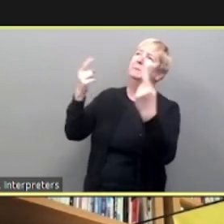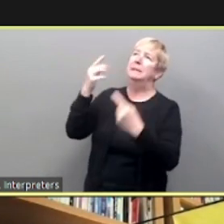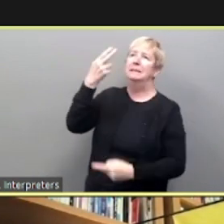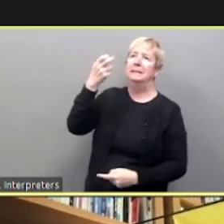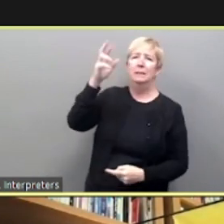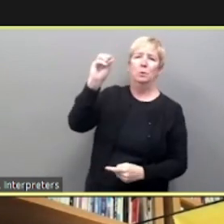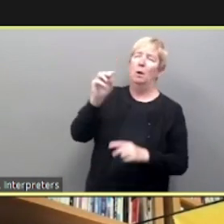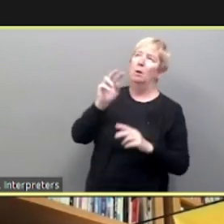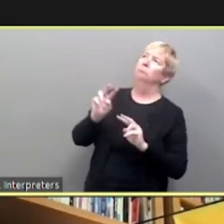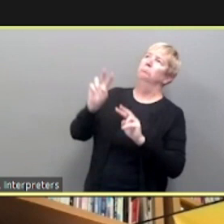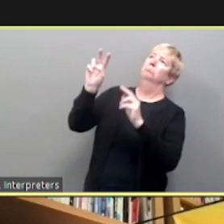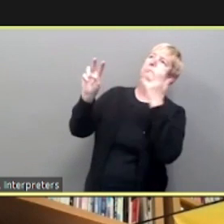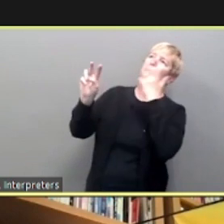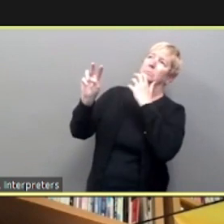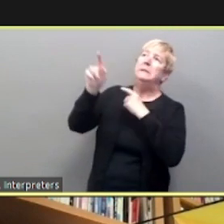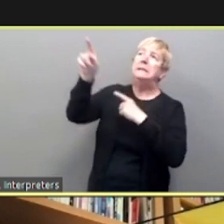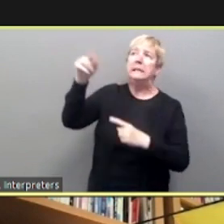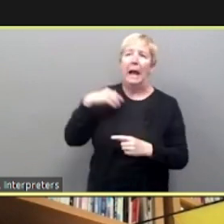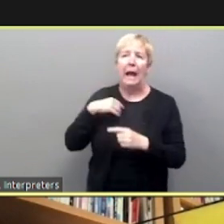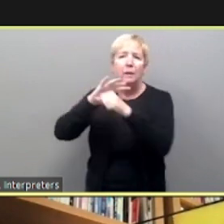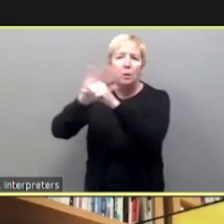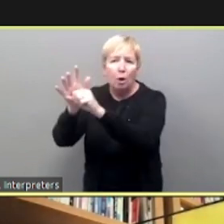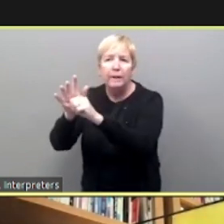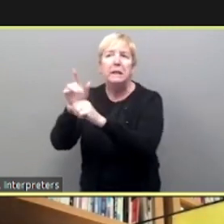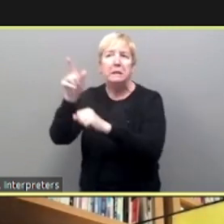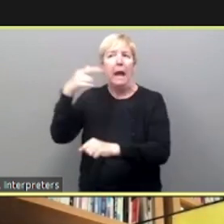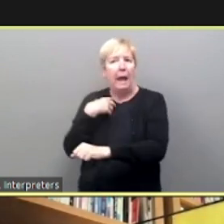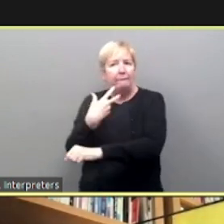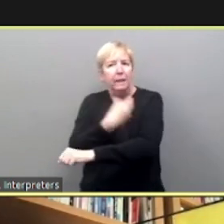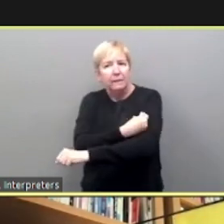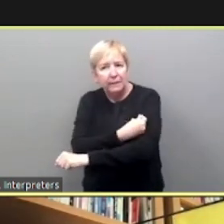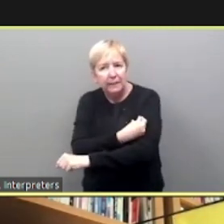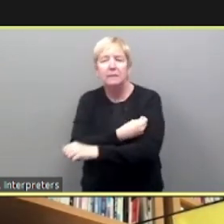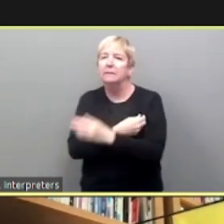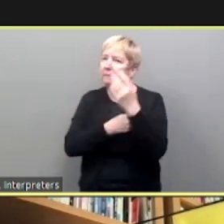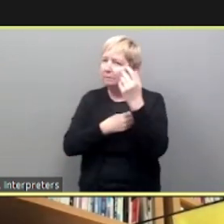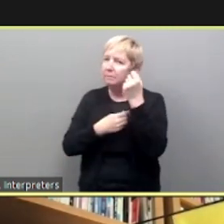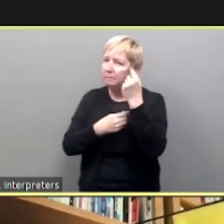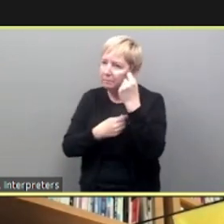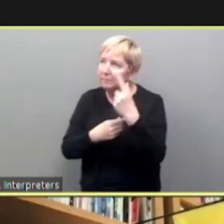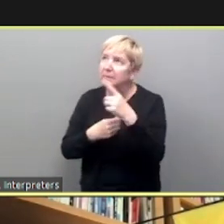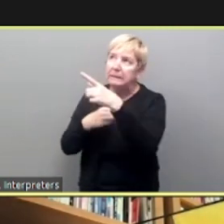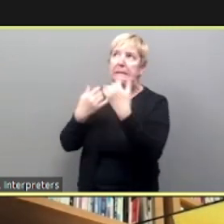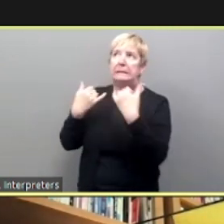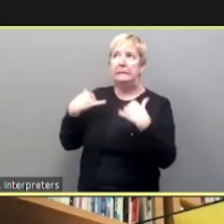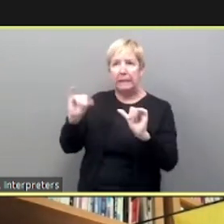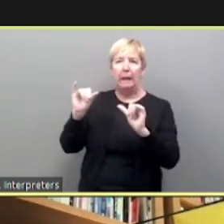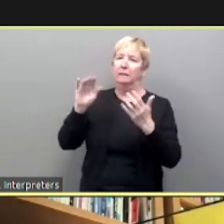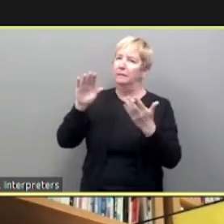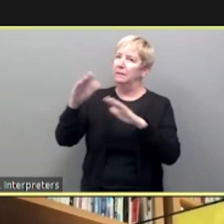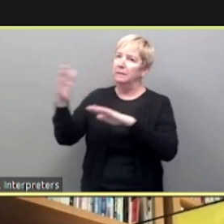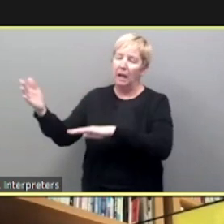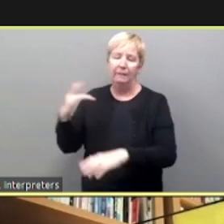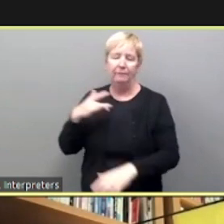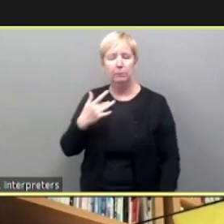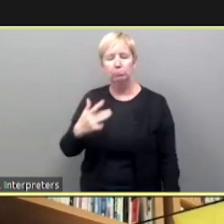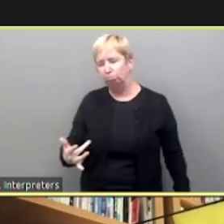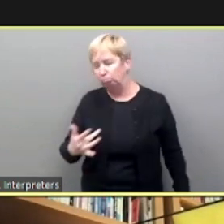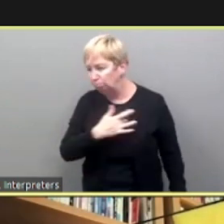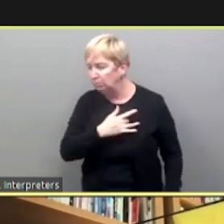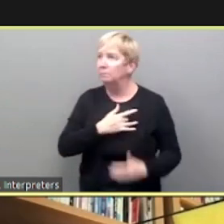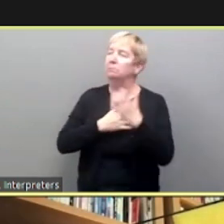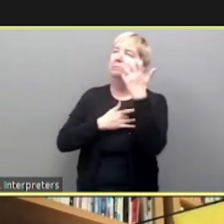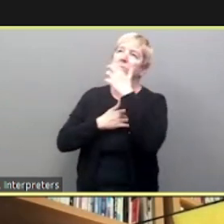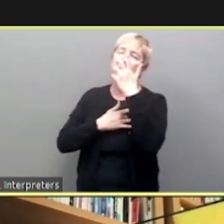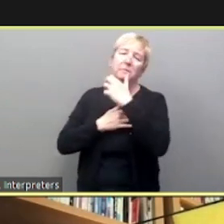from complications of COVID. He was vaccinated, of course, but nonetheless, this is a devastating, terrible disease, and